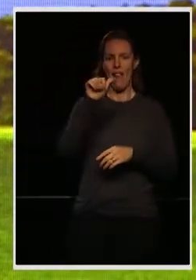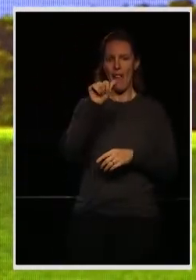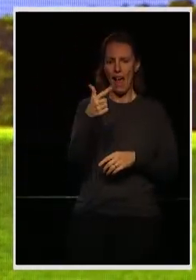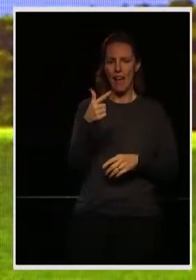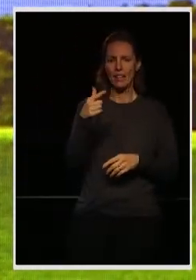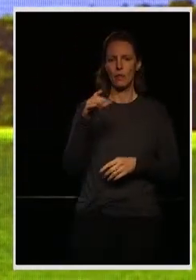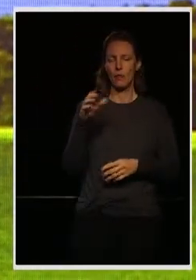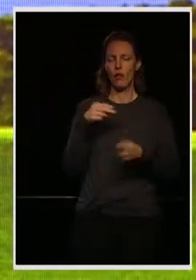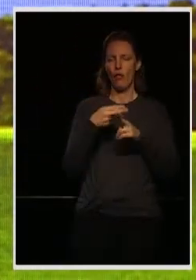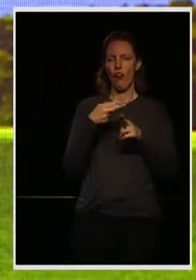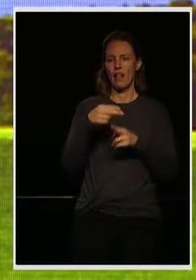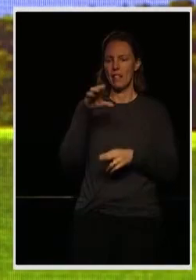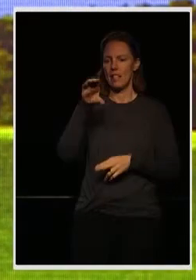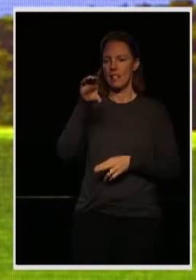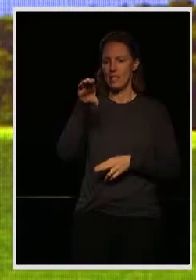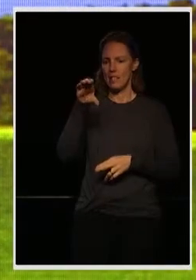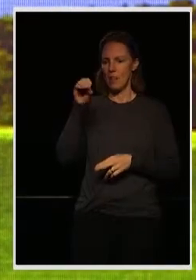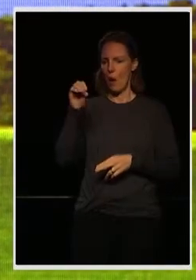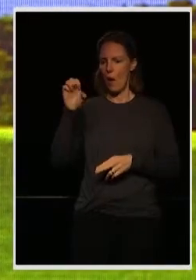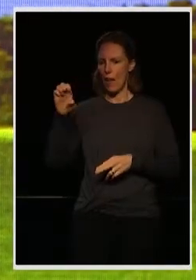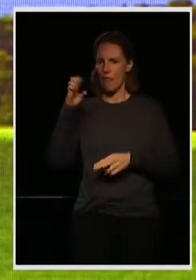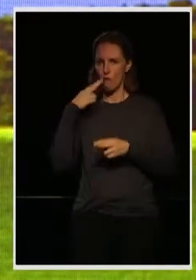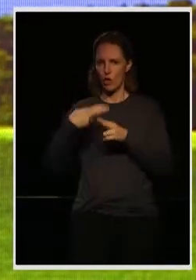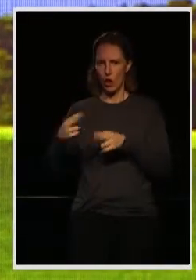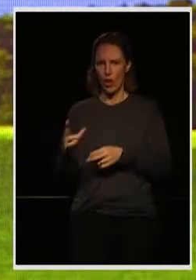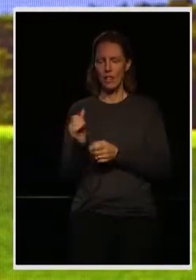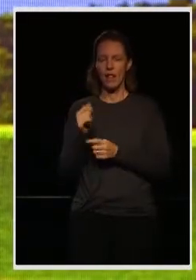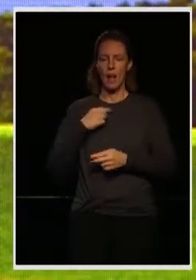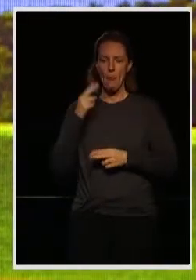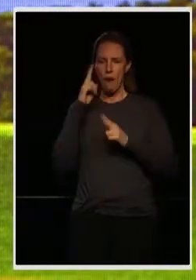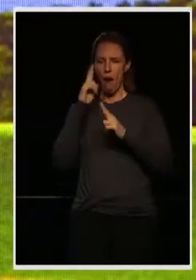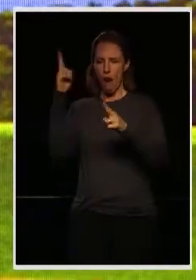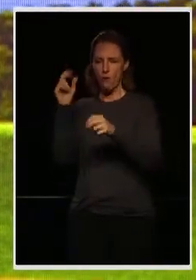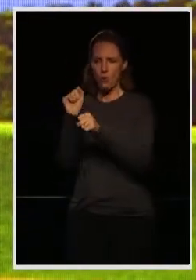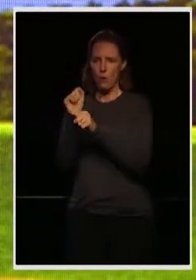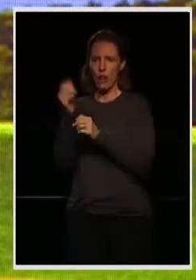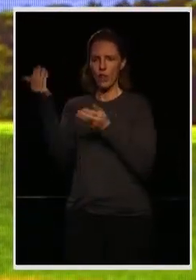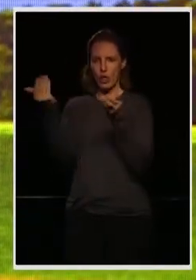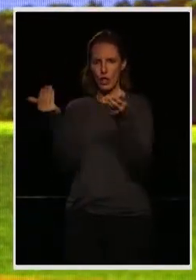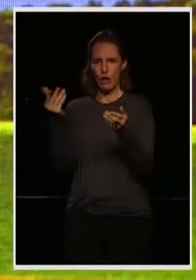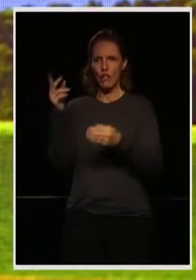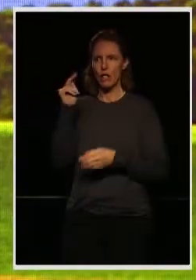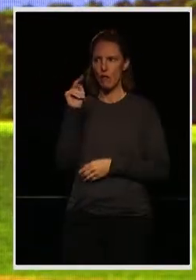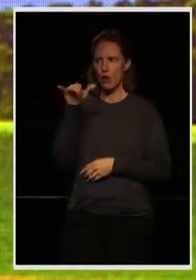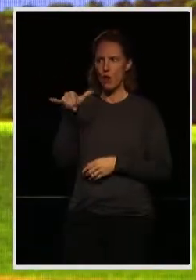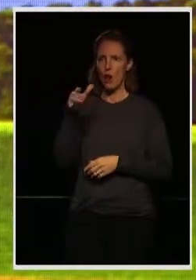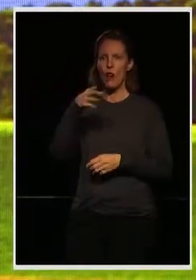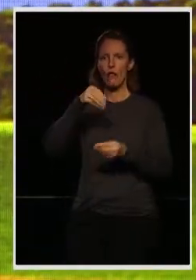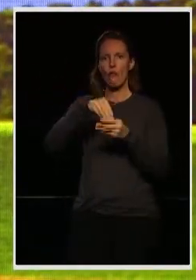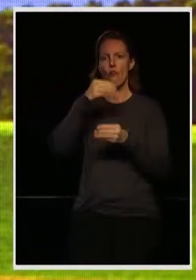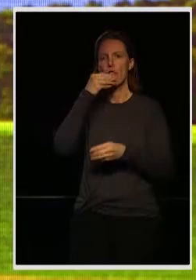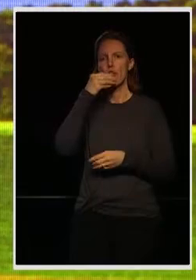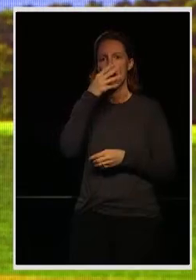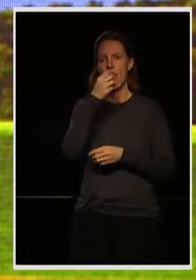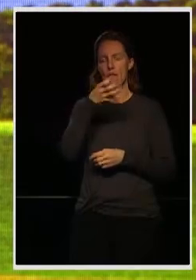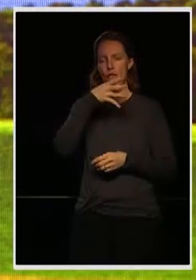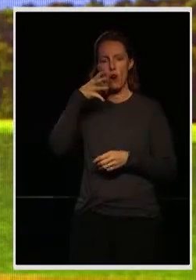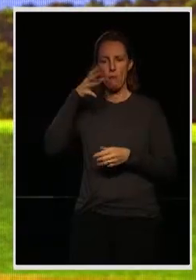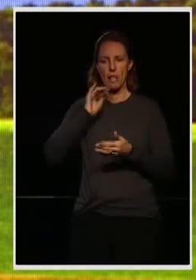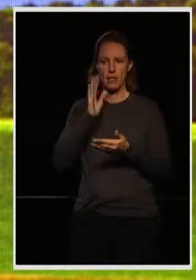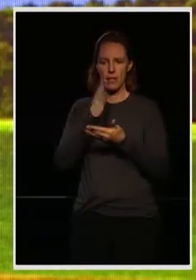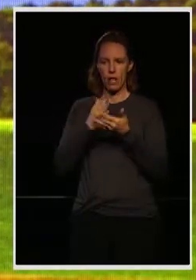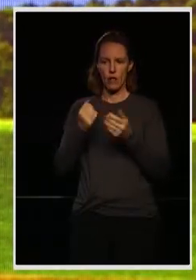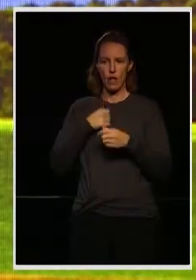it COE for short. I'm honored to work in service of New York's food and farming sector,